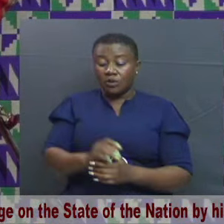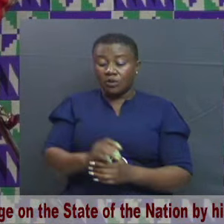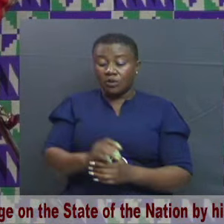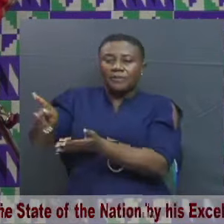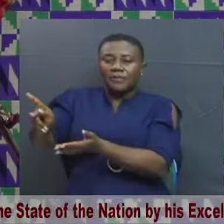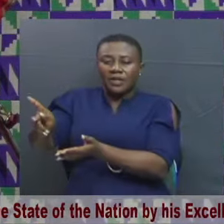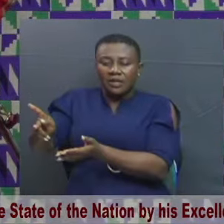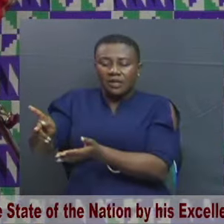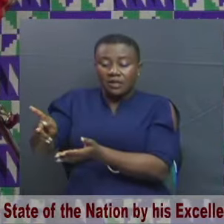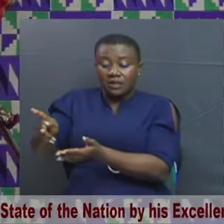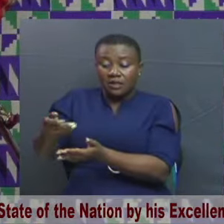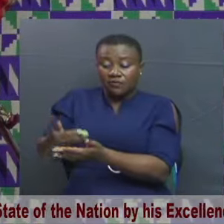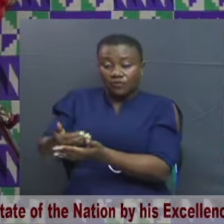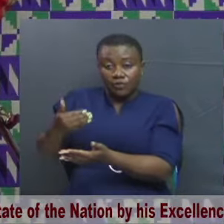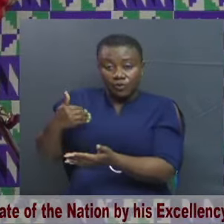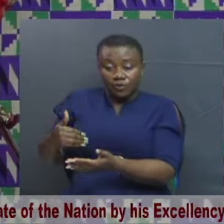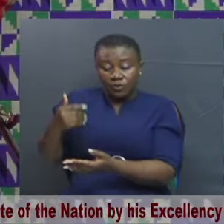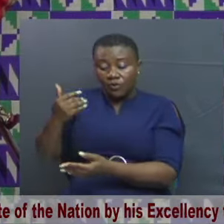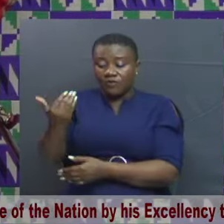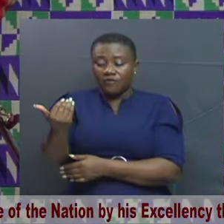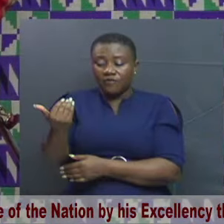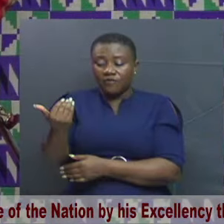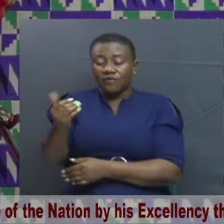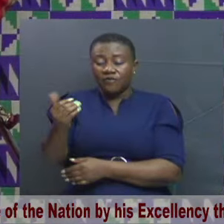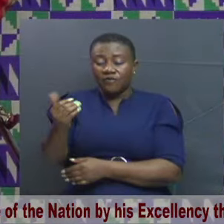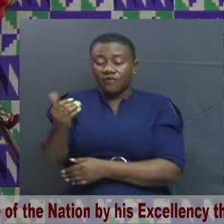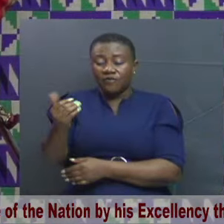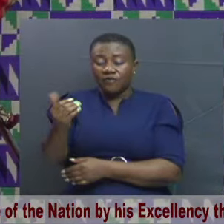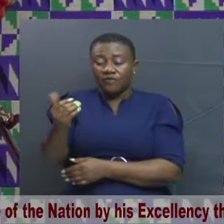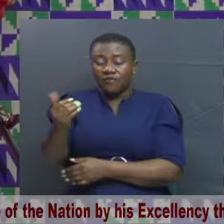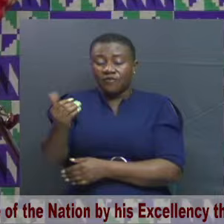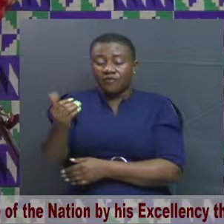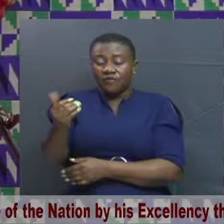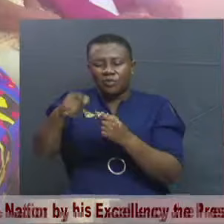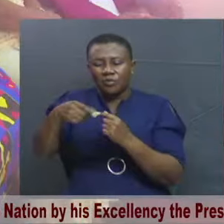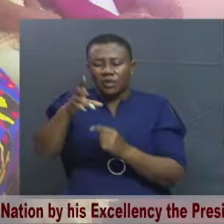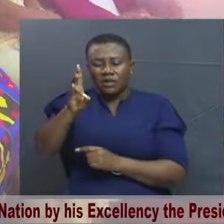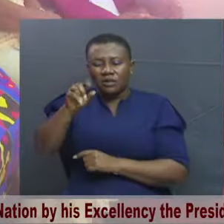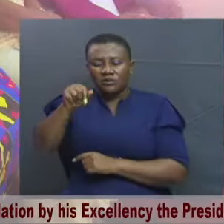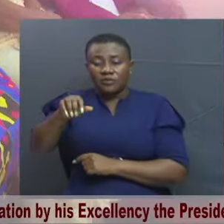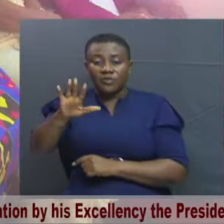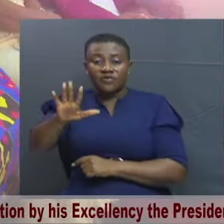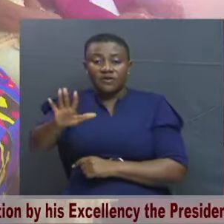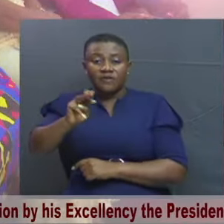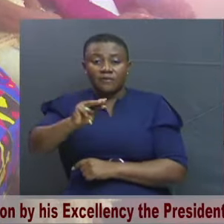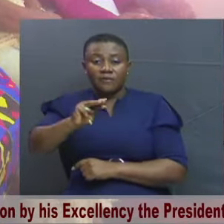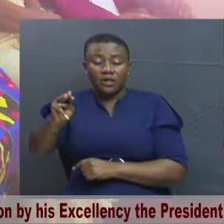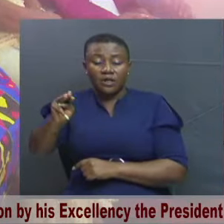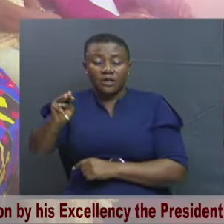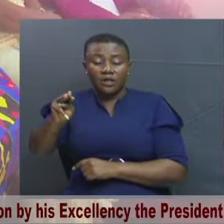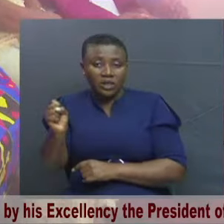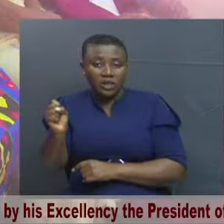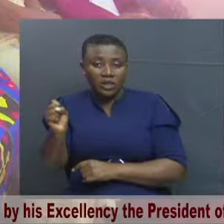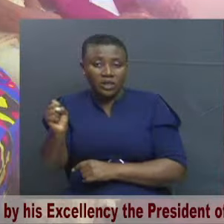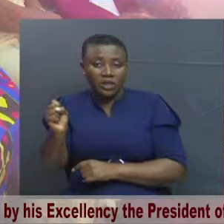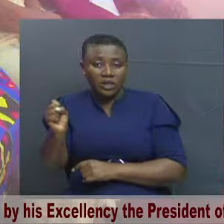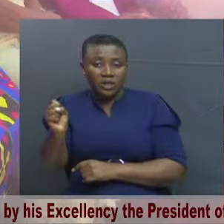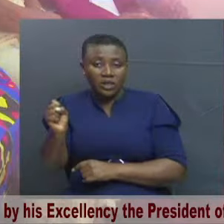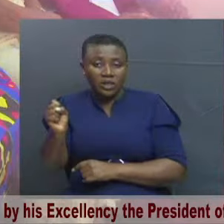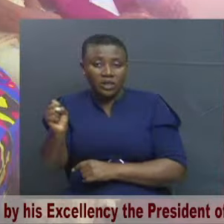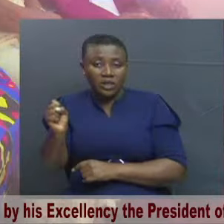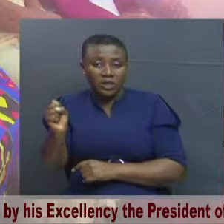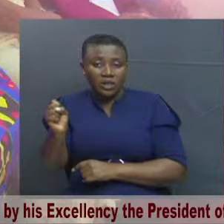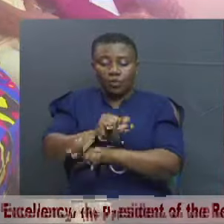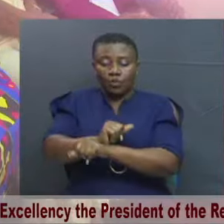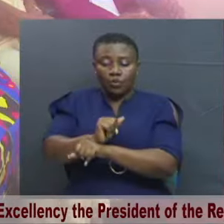mobilization of 15% representing some 7.5 million United States dollars and work